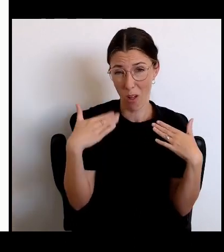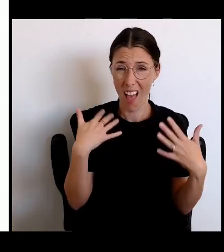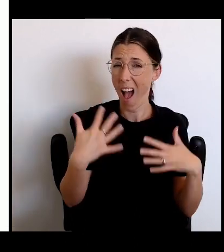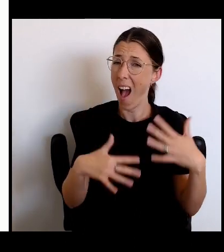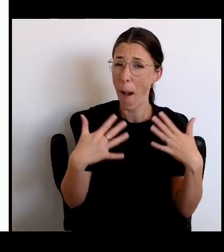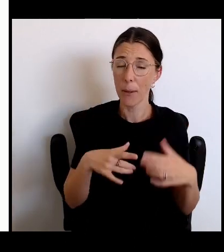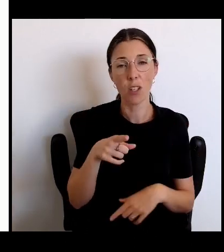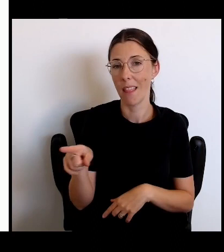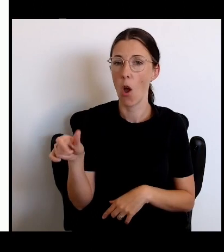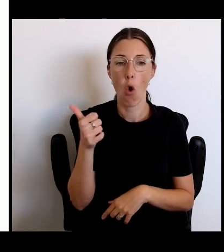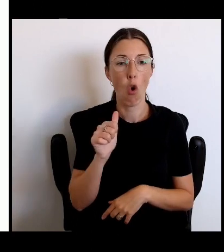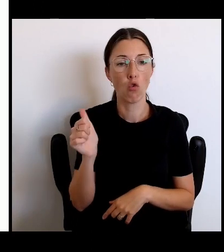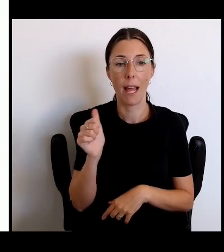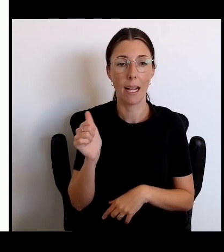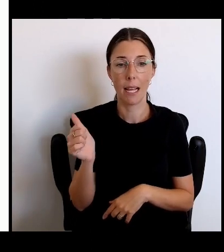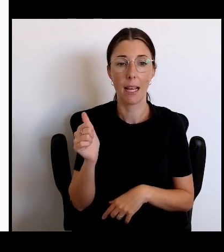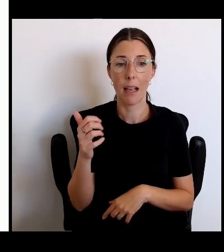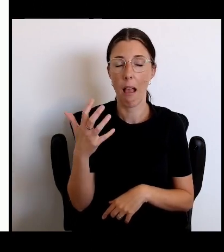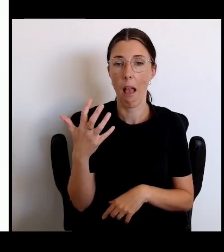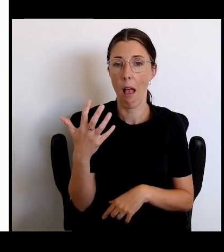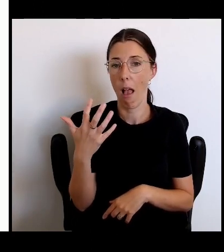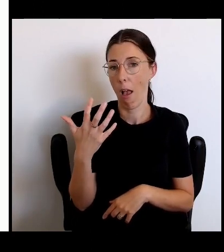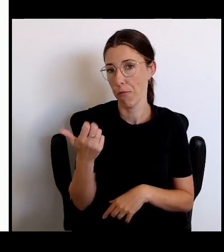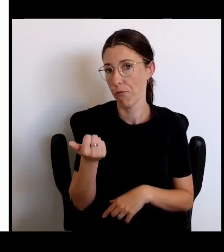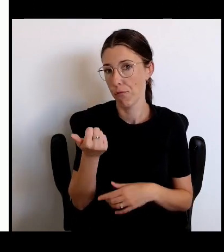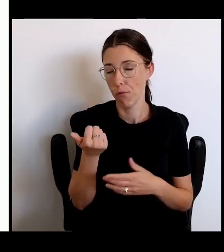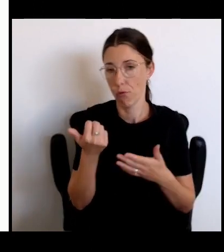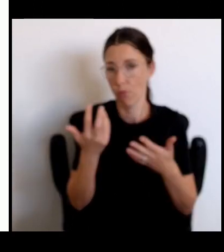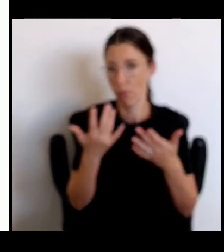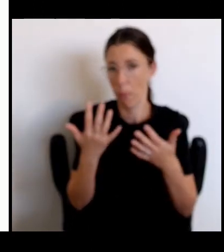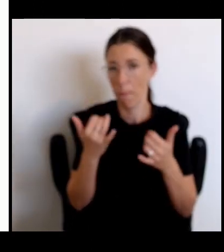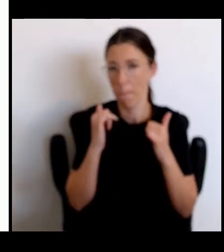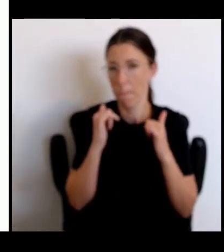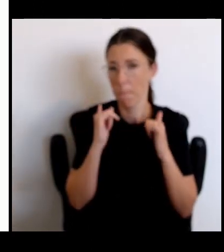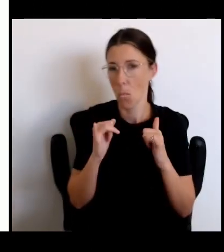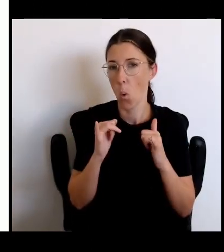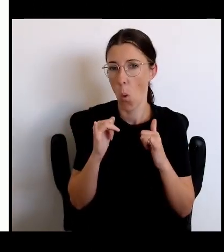were experiencing, many of them, poor mental health before they started vaping.